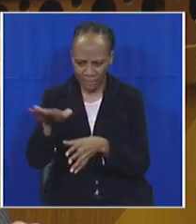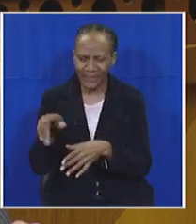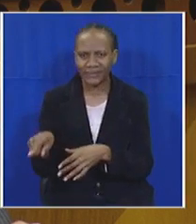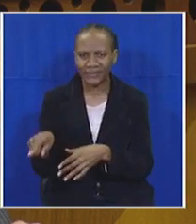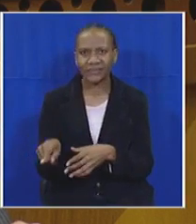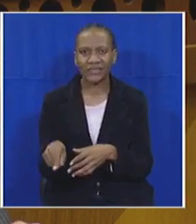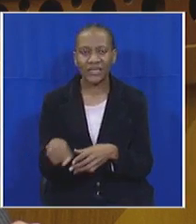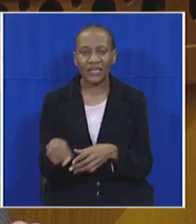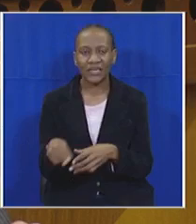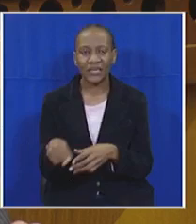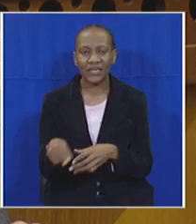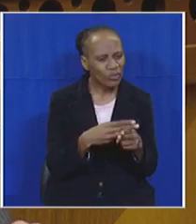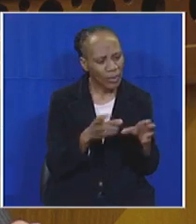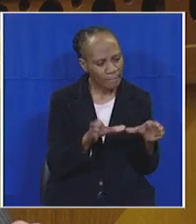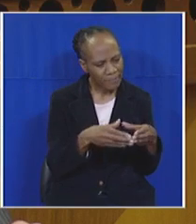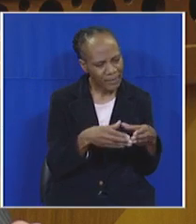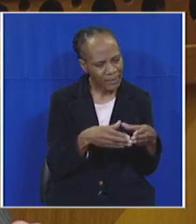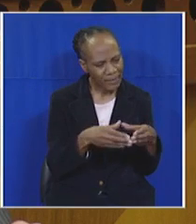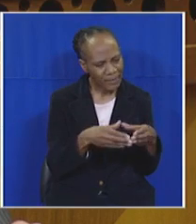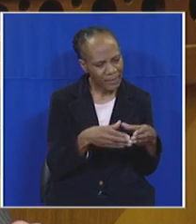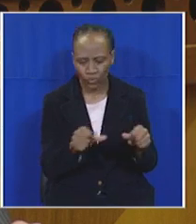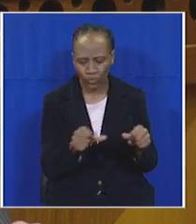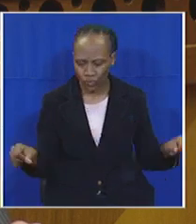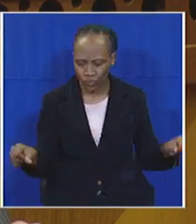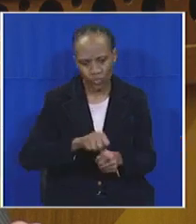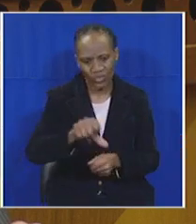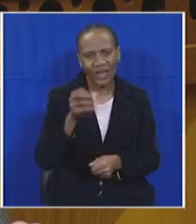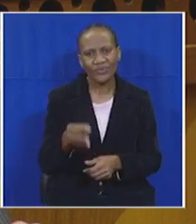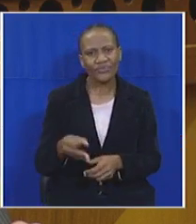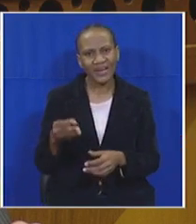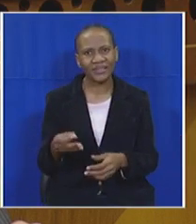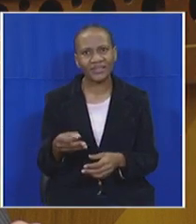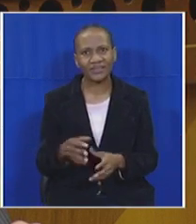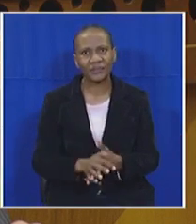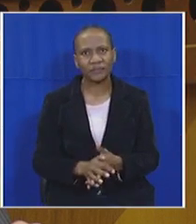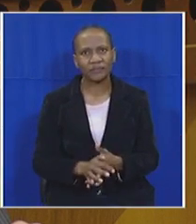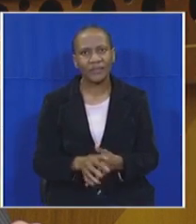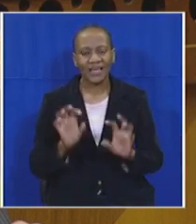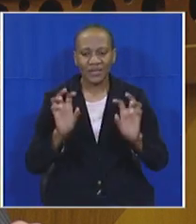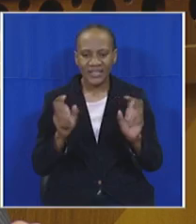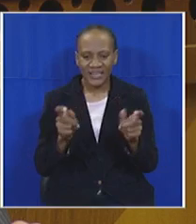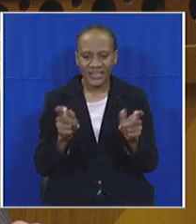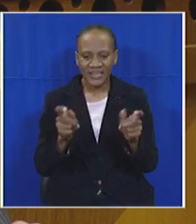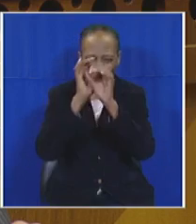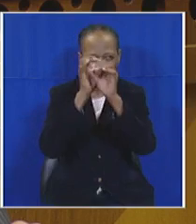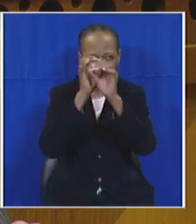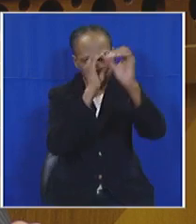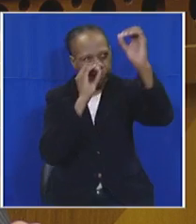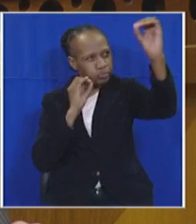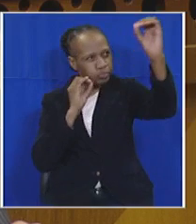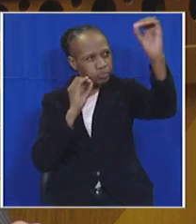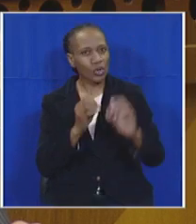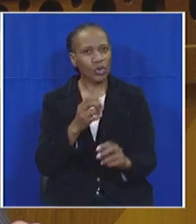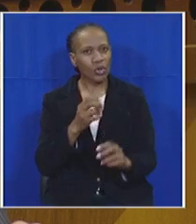a sanitation plant to the square kilometer array. The powerful radio telescope being constructed to look